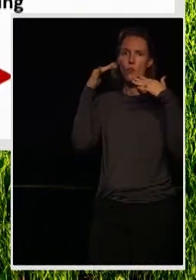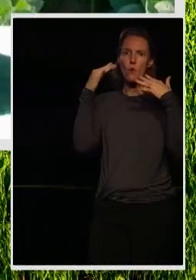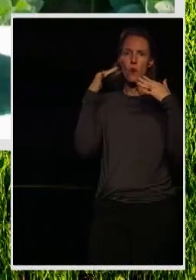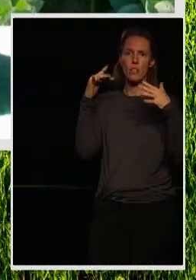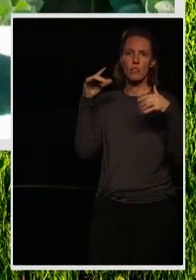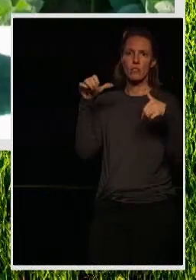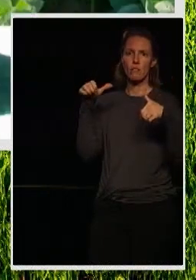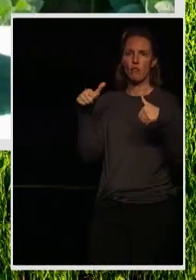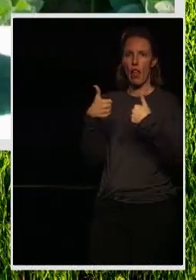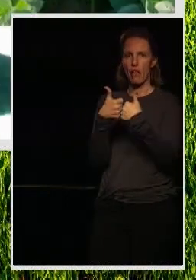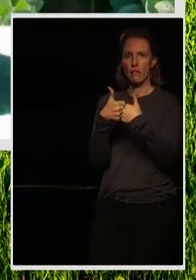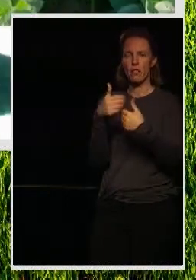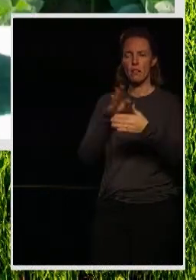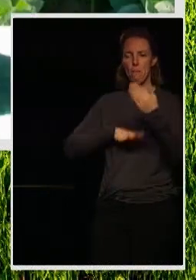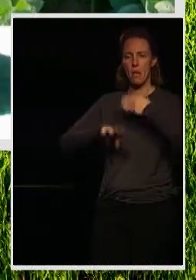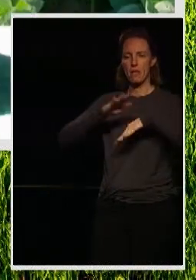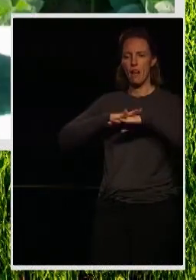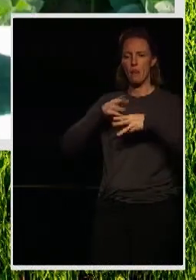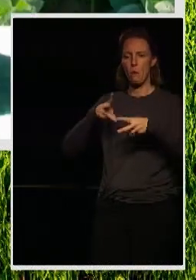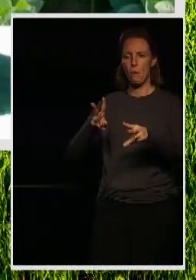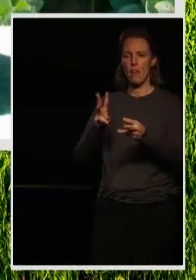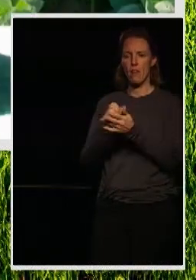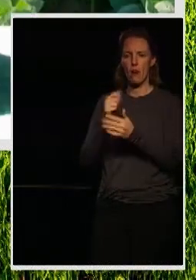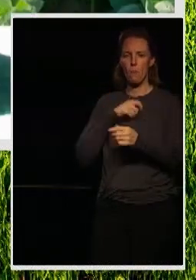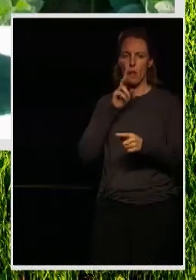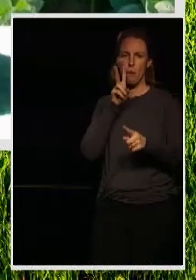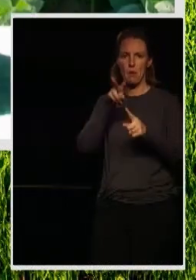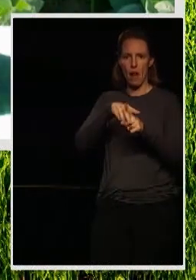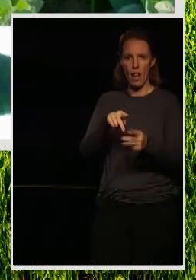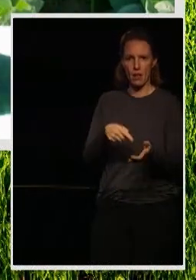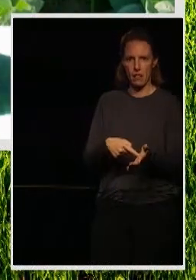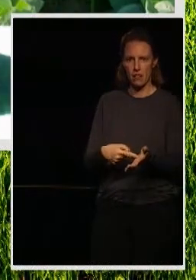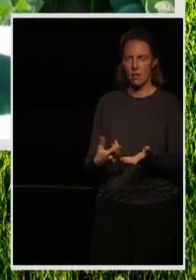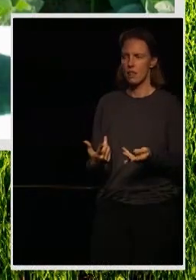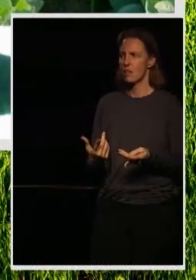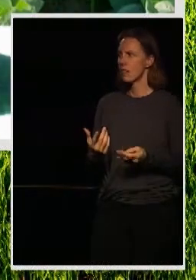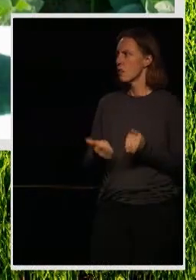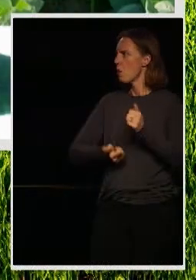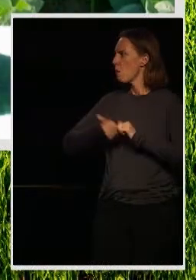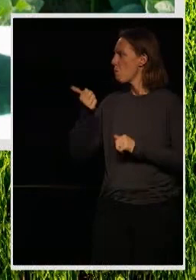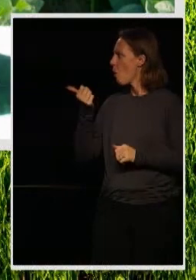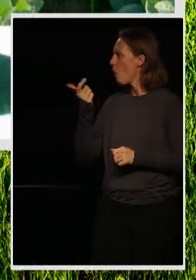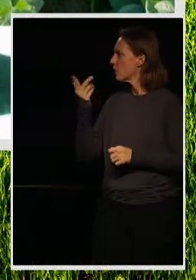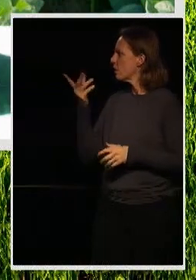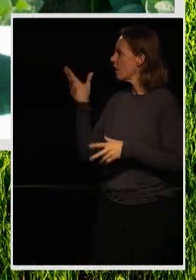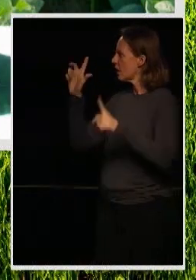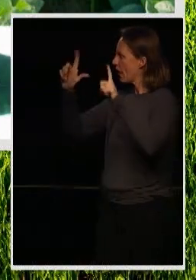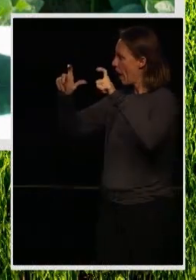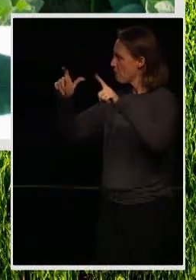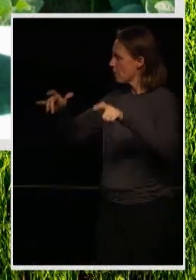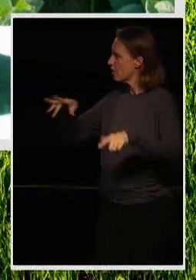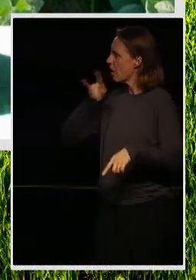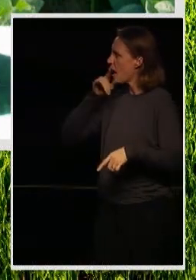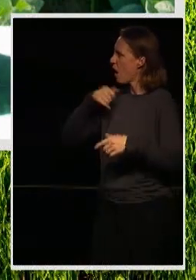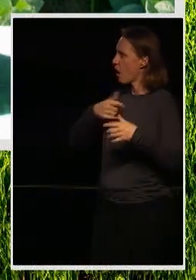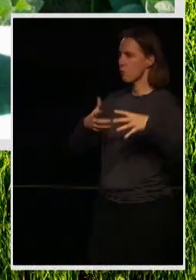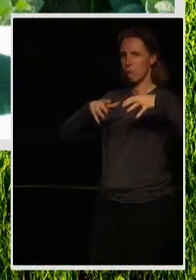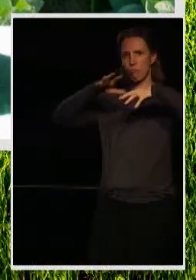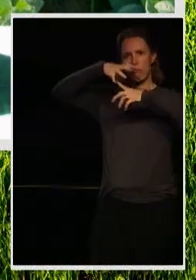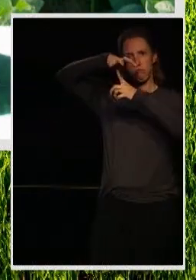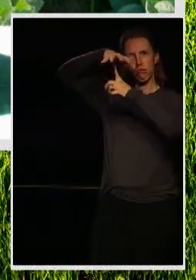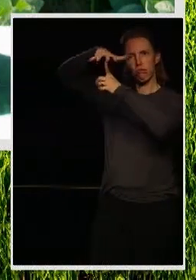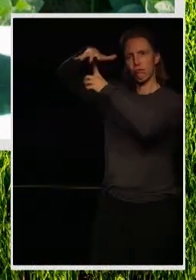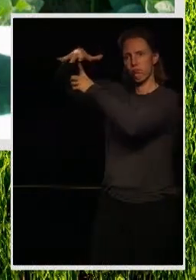challenges based on the way we are applying hyperspectral imaging. So most of the hyperspectral cameras nowadays are carried by